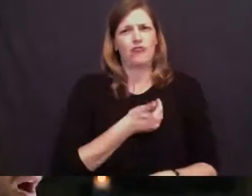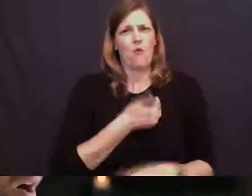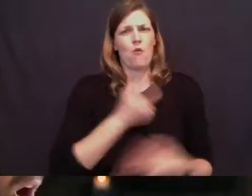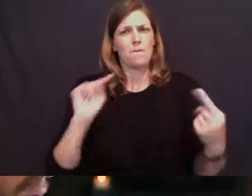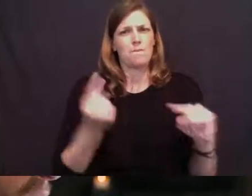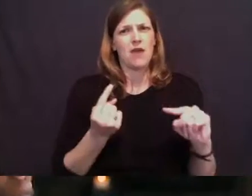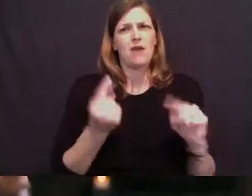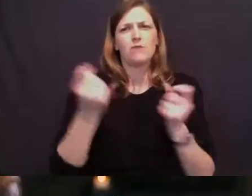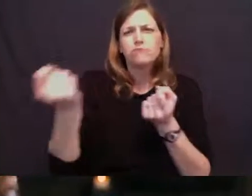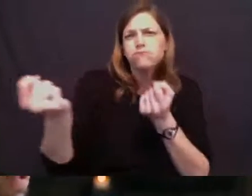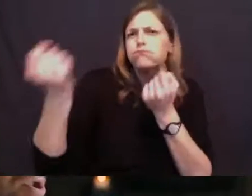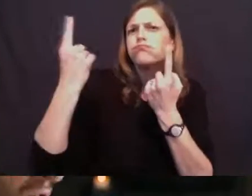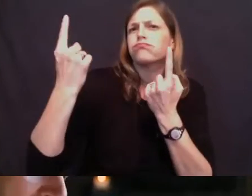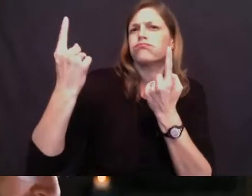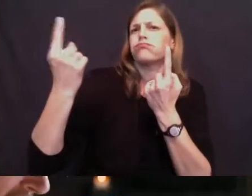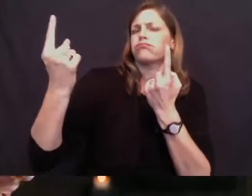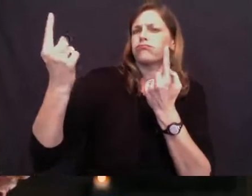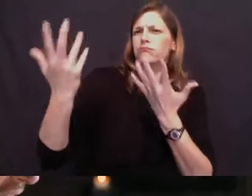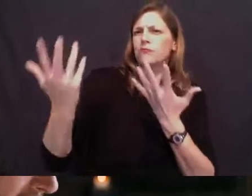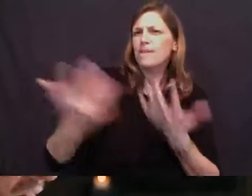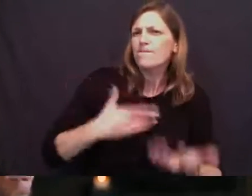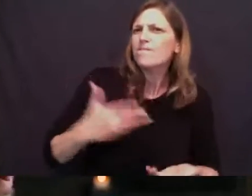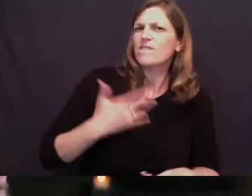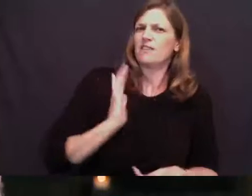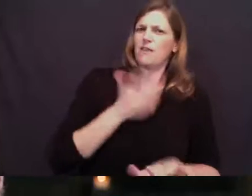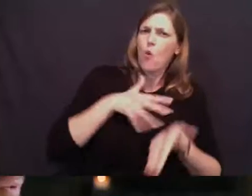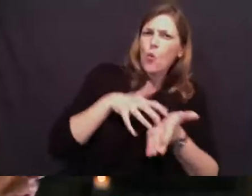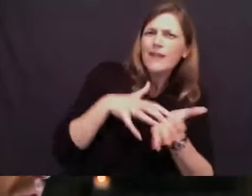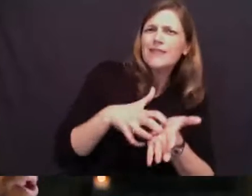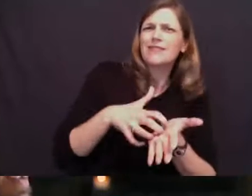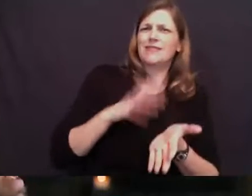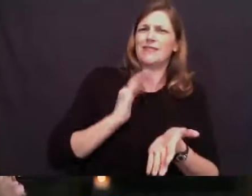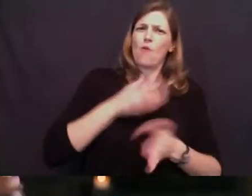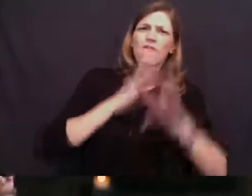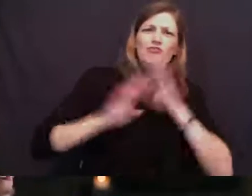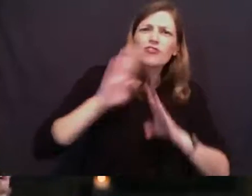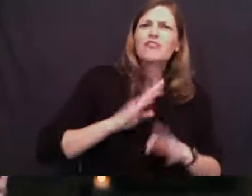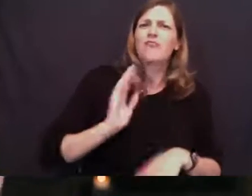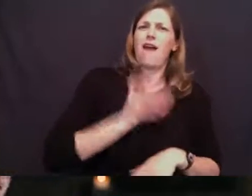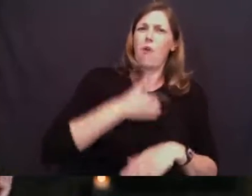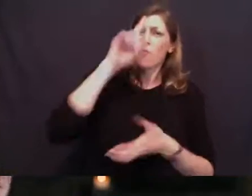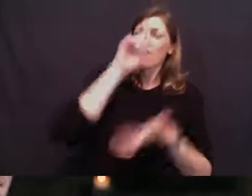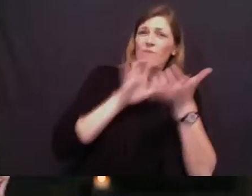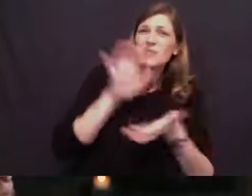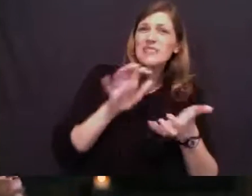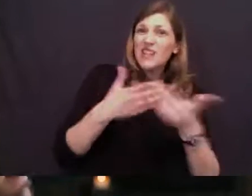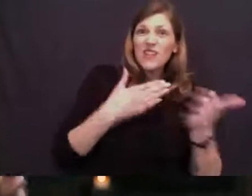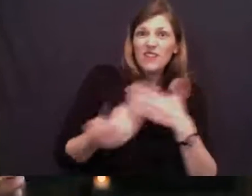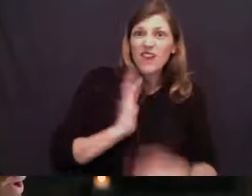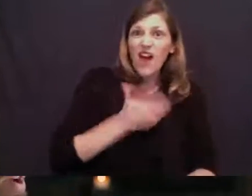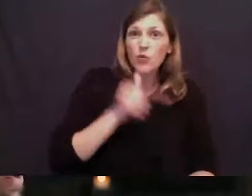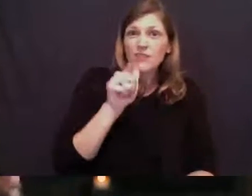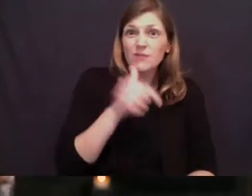with our weaknesses and our frustrations, our sufferings, our confusions, and yes, even our disappointments. Because